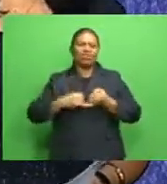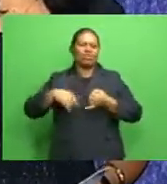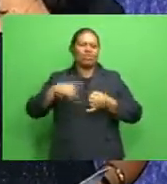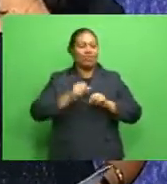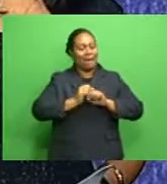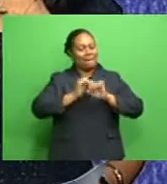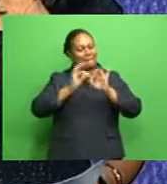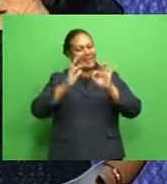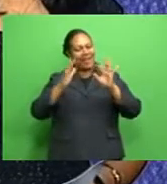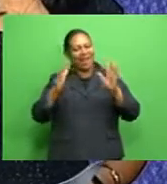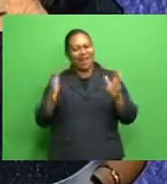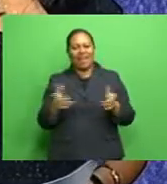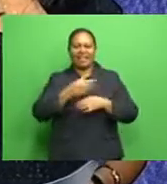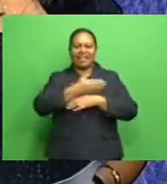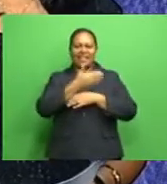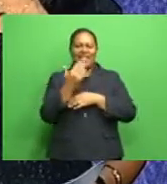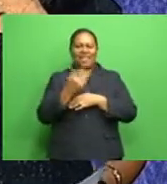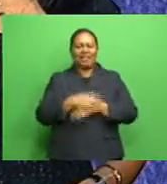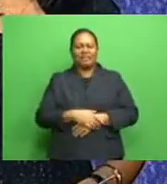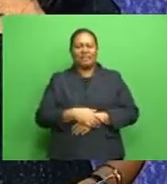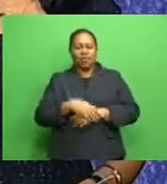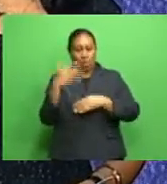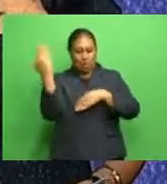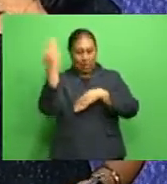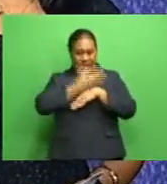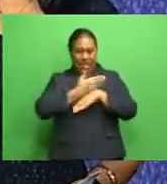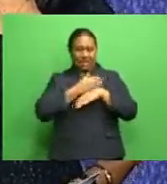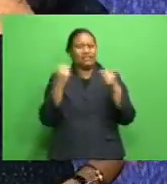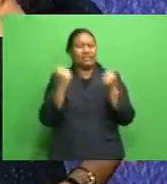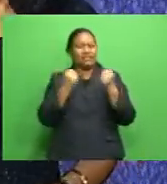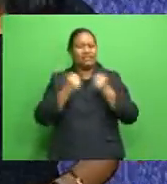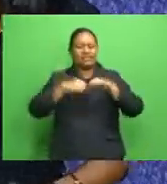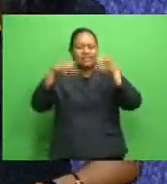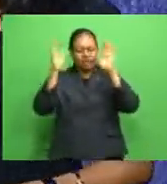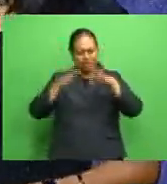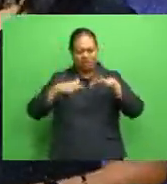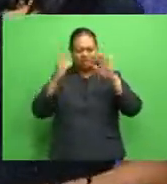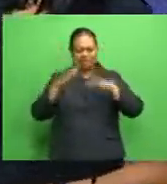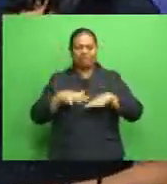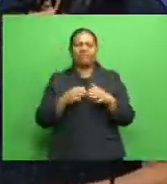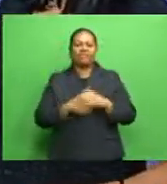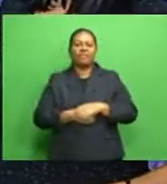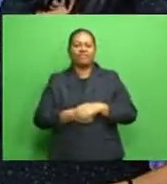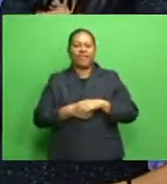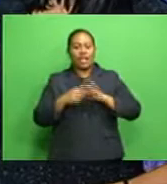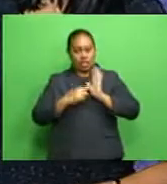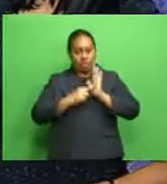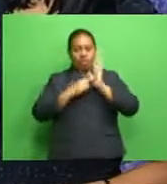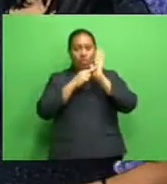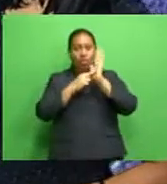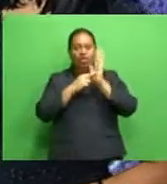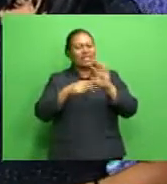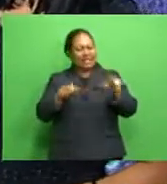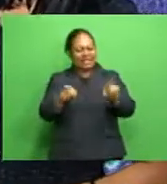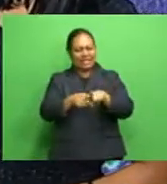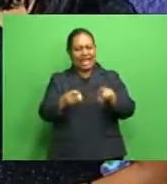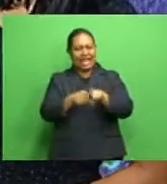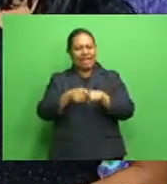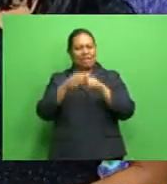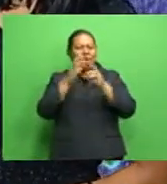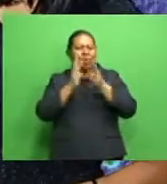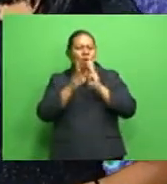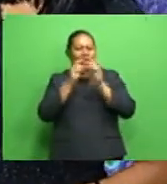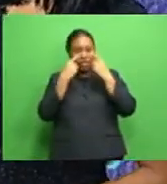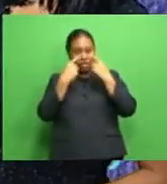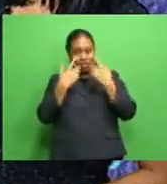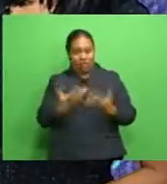after showers, the night will turn cold and rainy. And up north, more similar weather picture painted here as